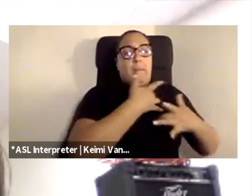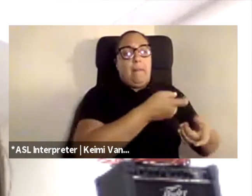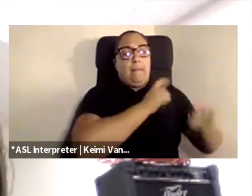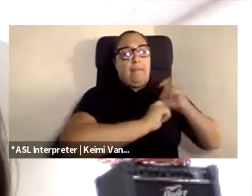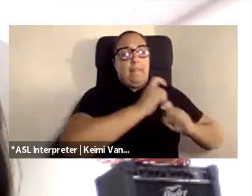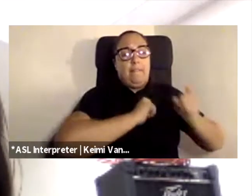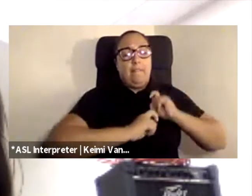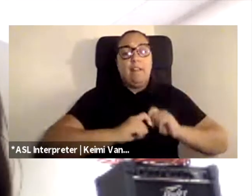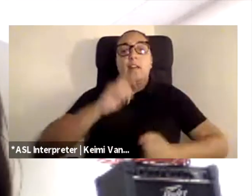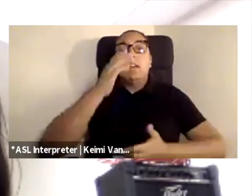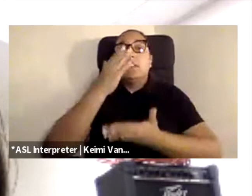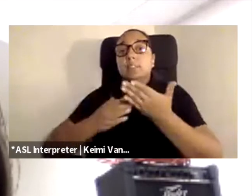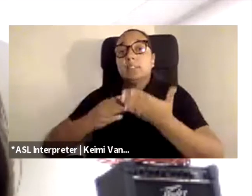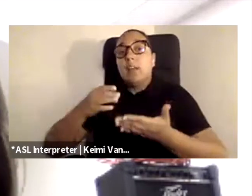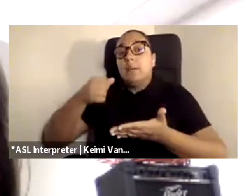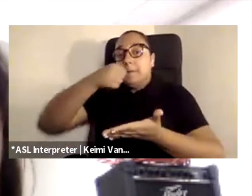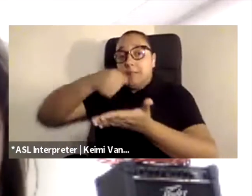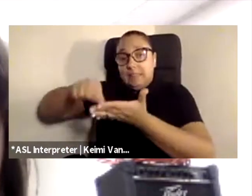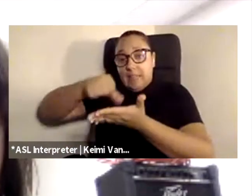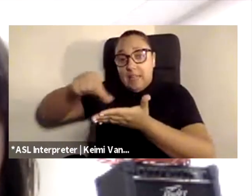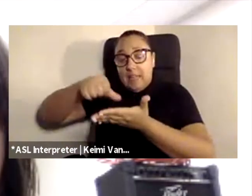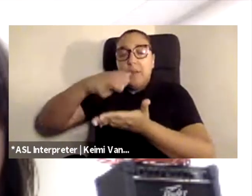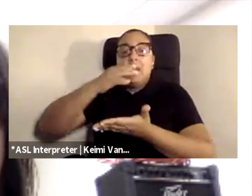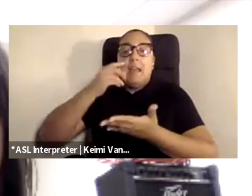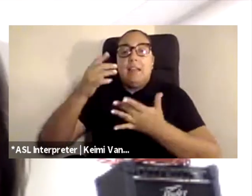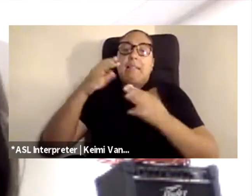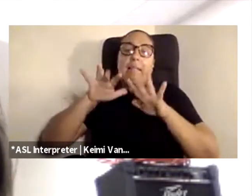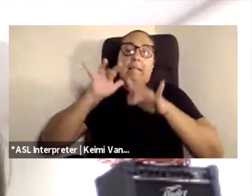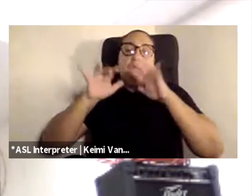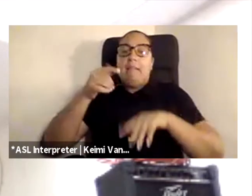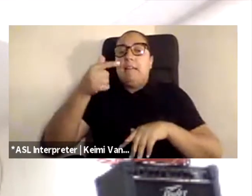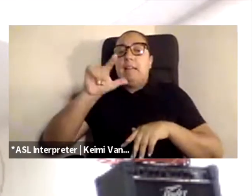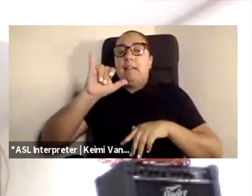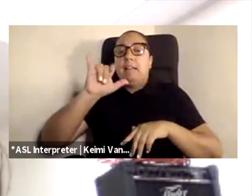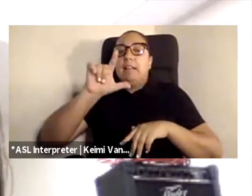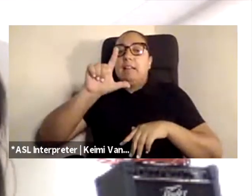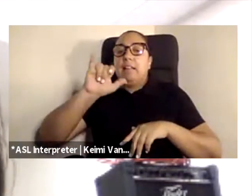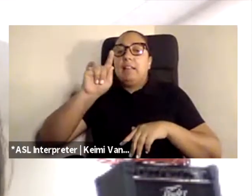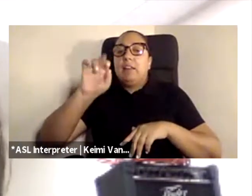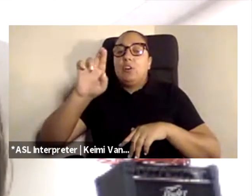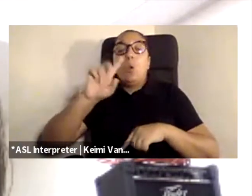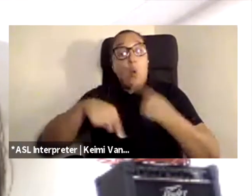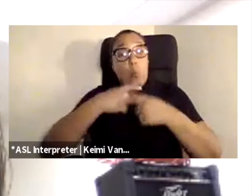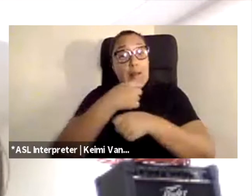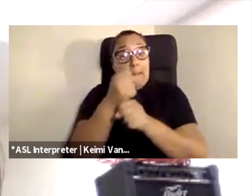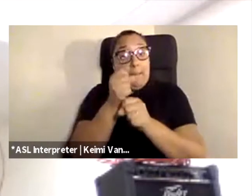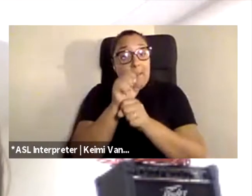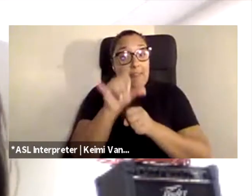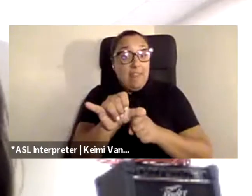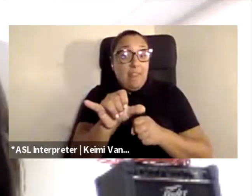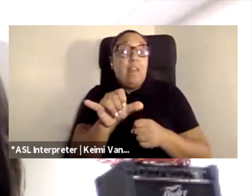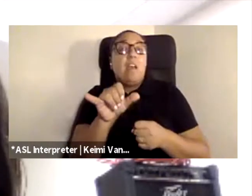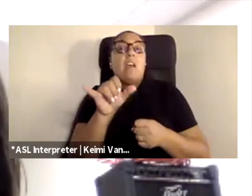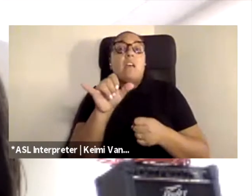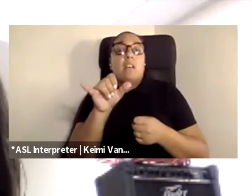glitter. When I was making this piece, my physical process became making the paper, soaking